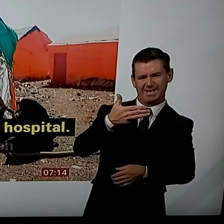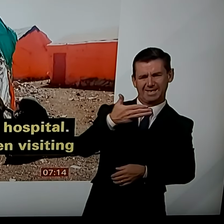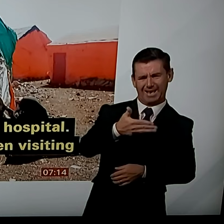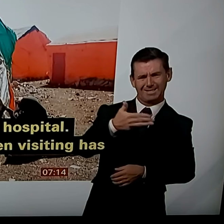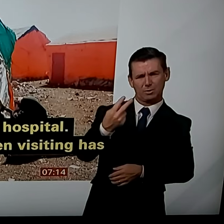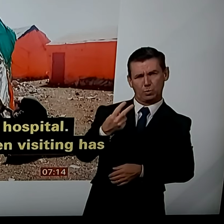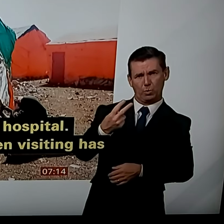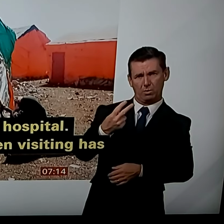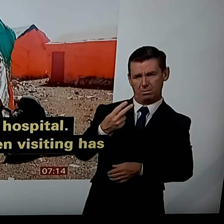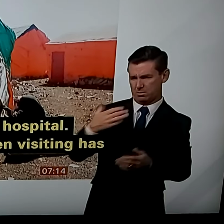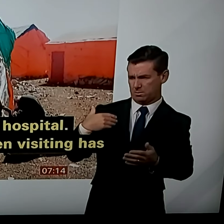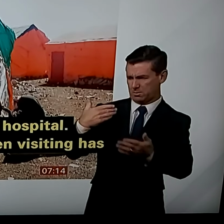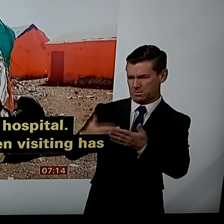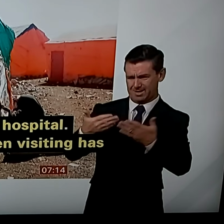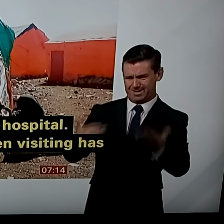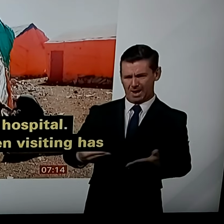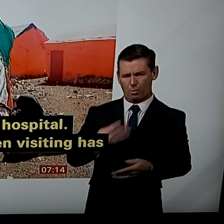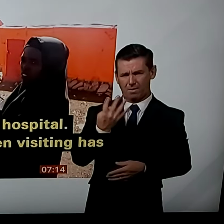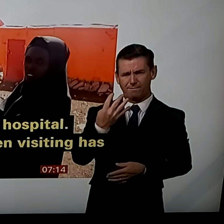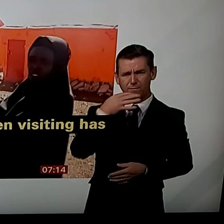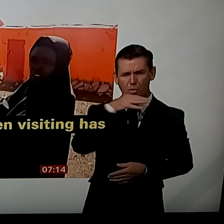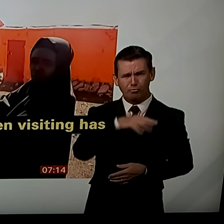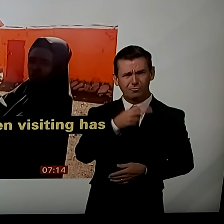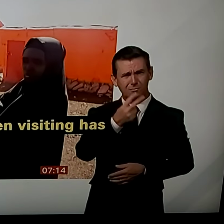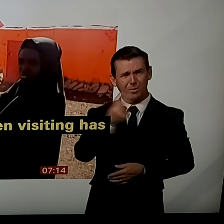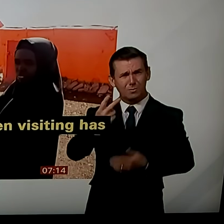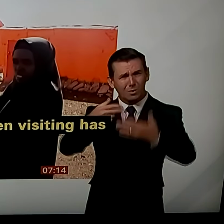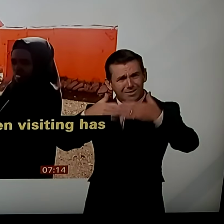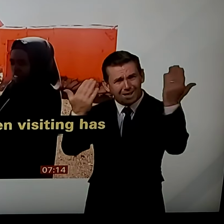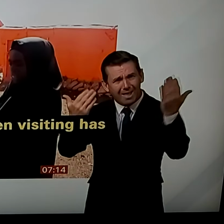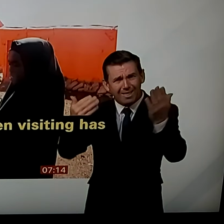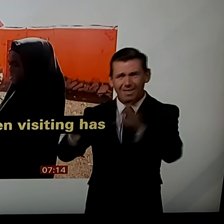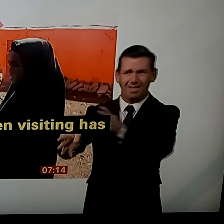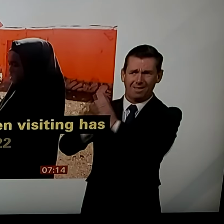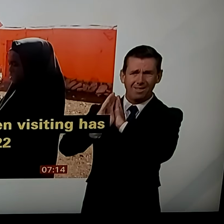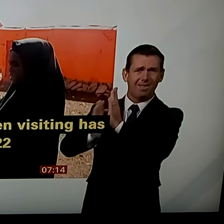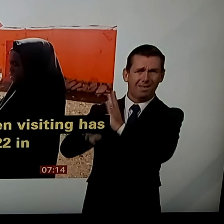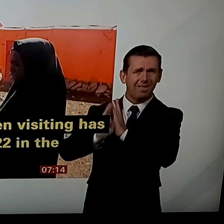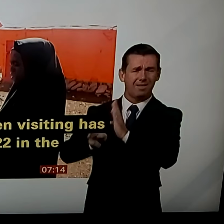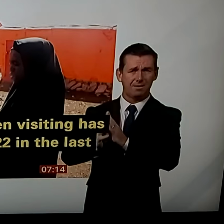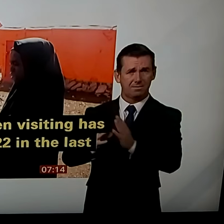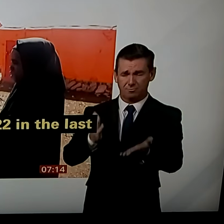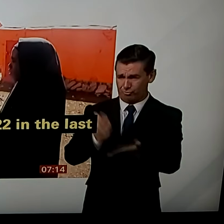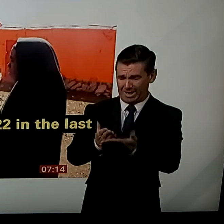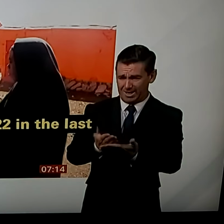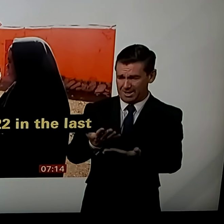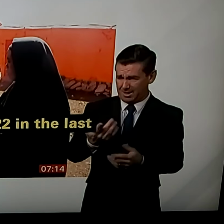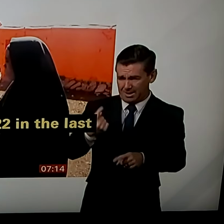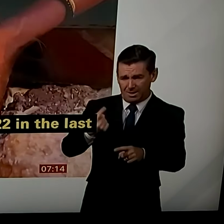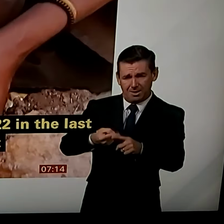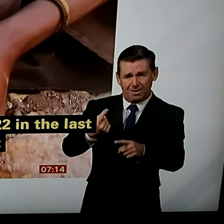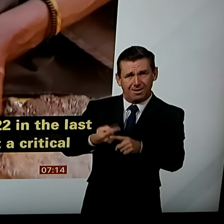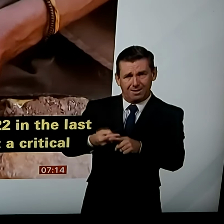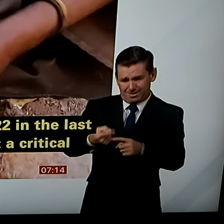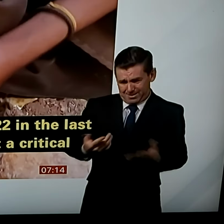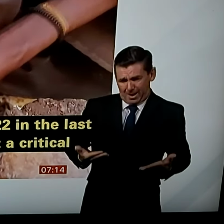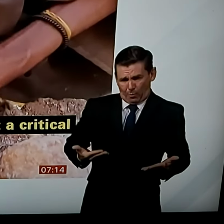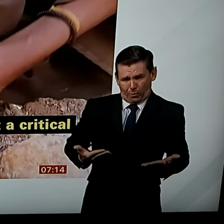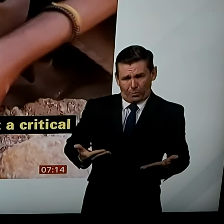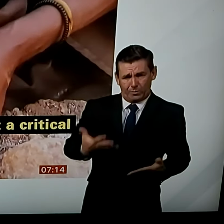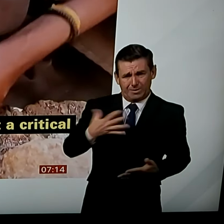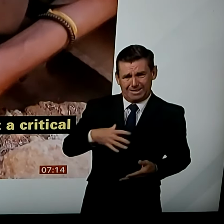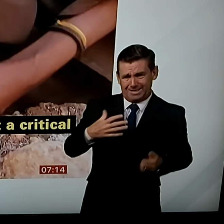in the last 4 weeks. So we really are at a very critical moment where we need urgent action. We really hope that some support can